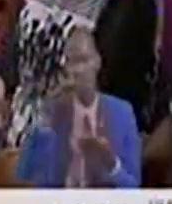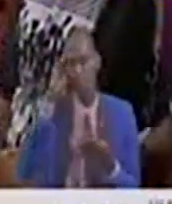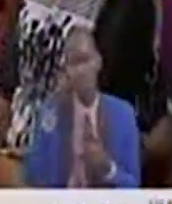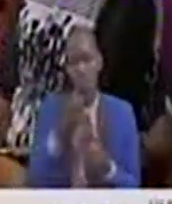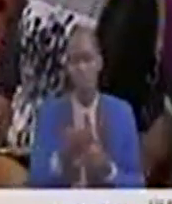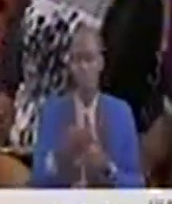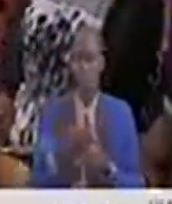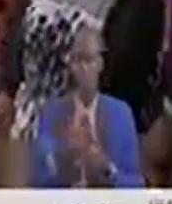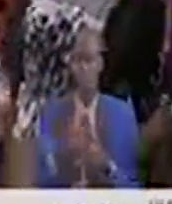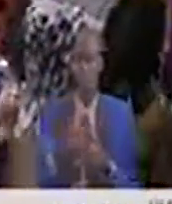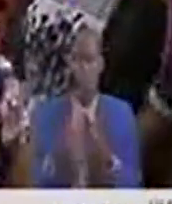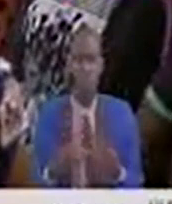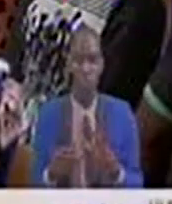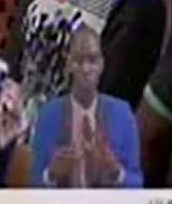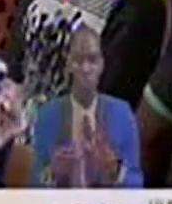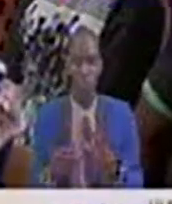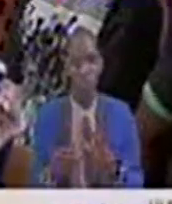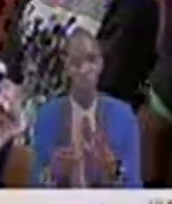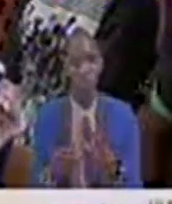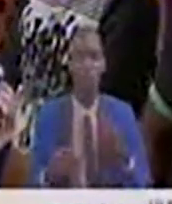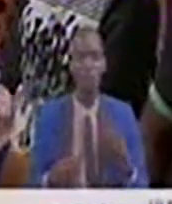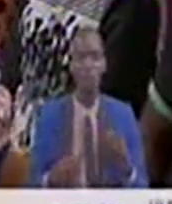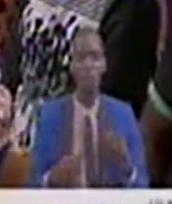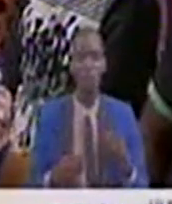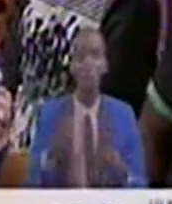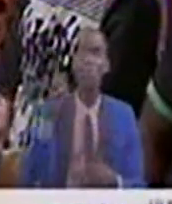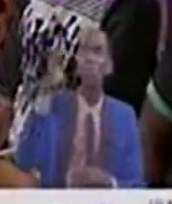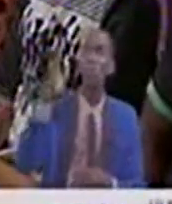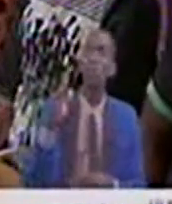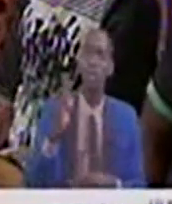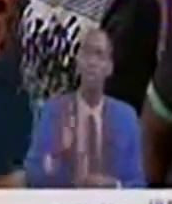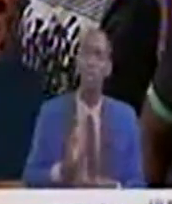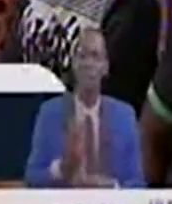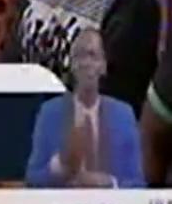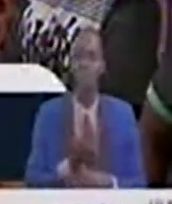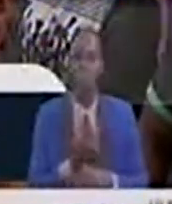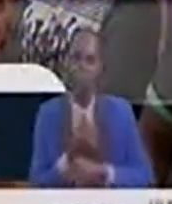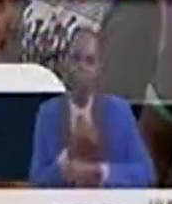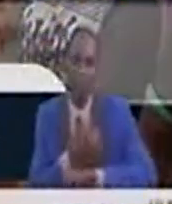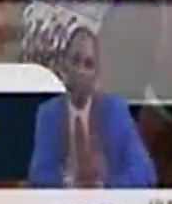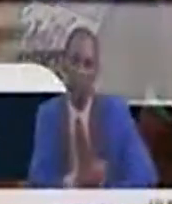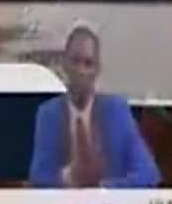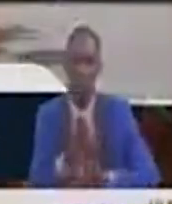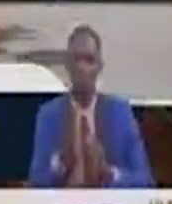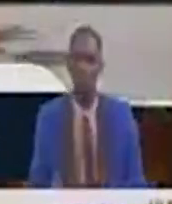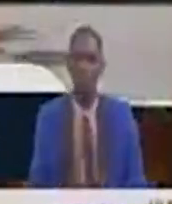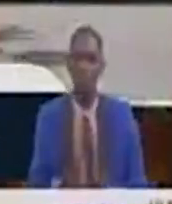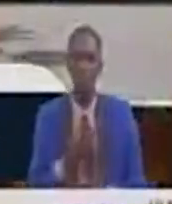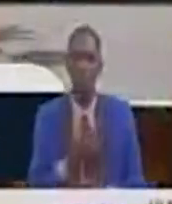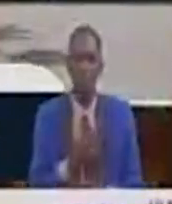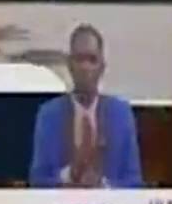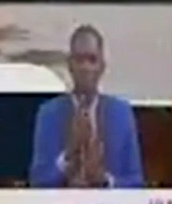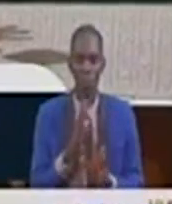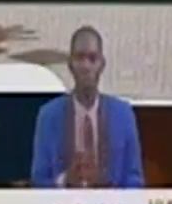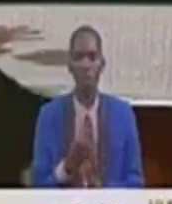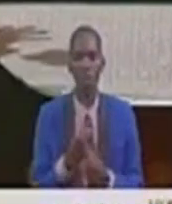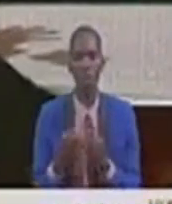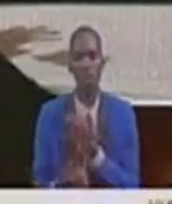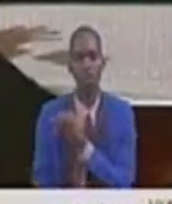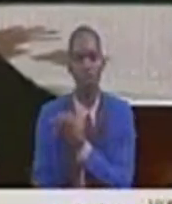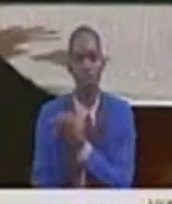one, God, a protector and preserver from temptation. Number two, grace,